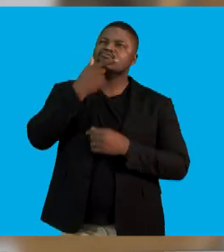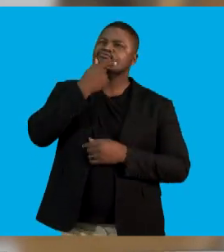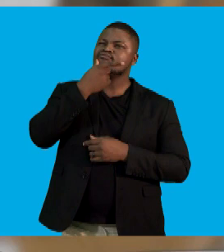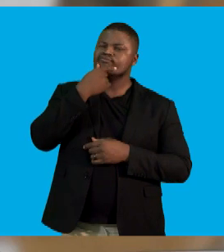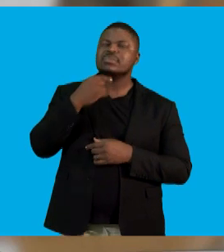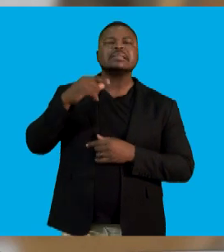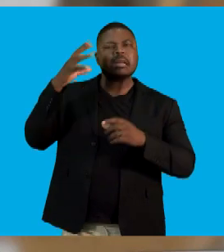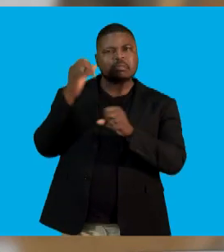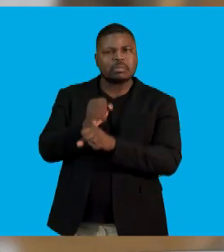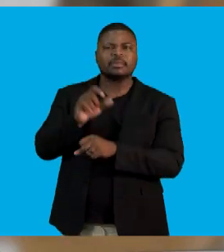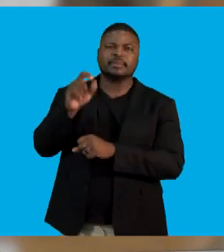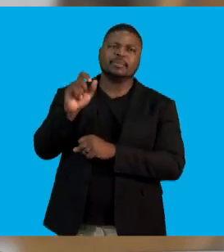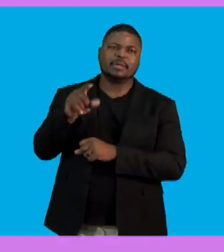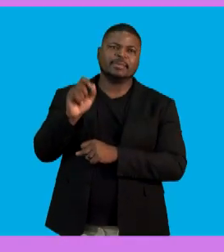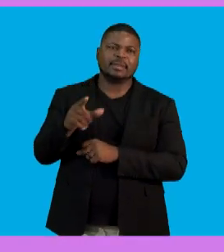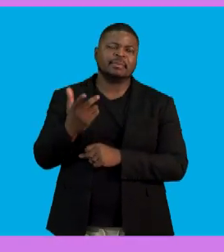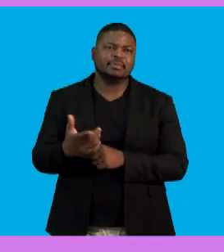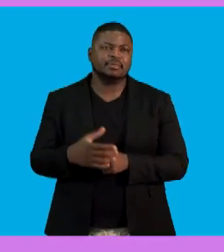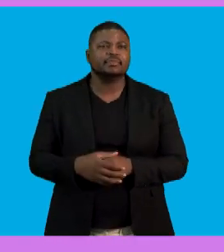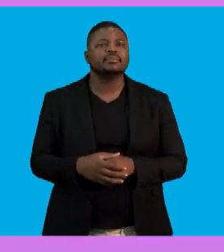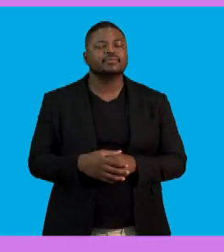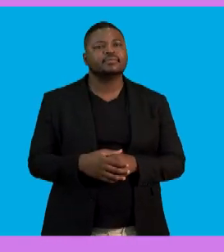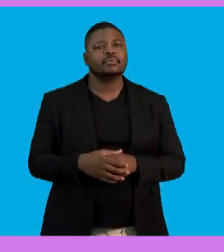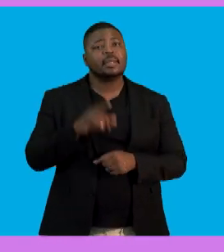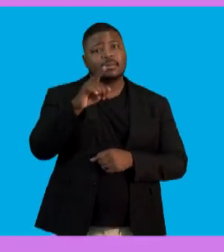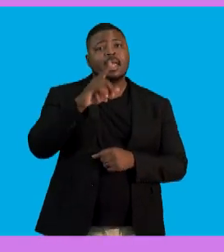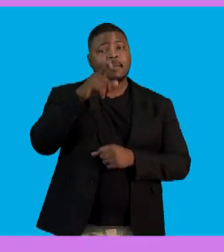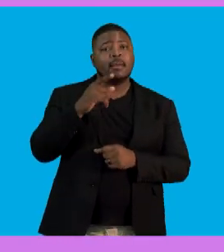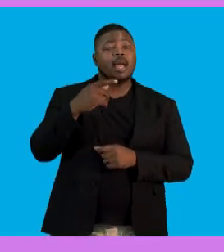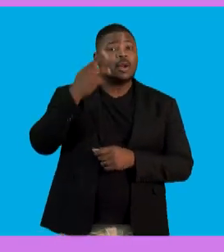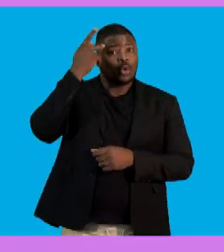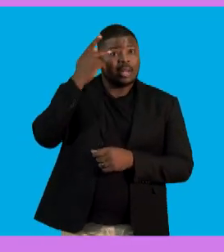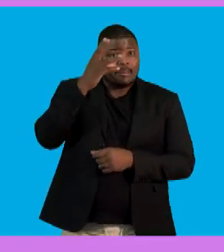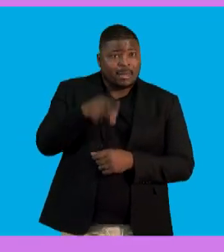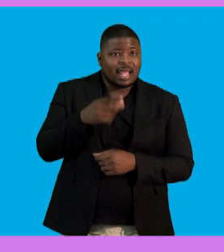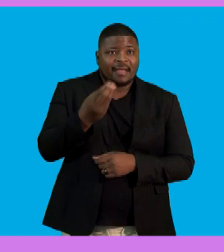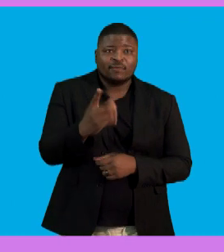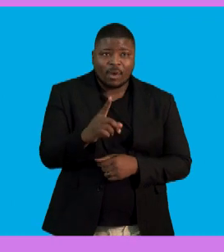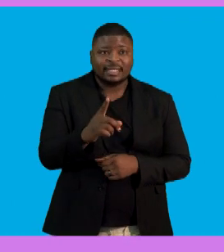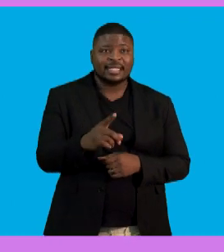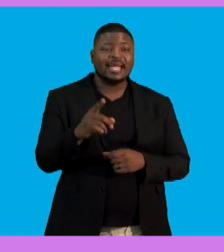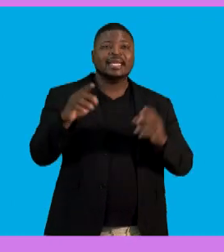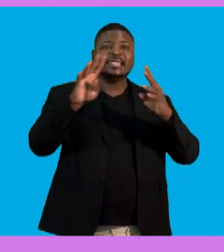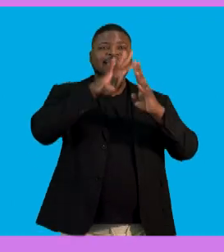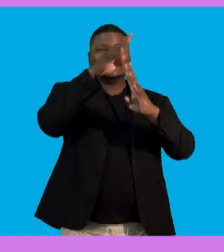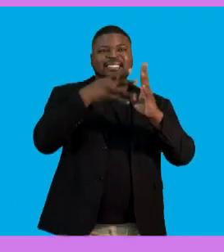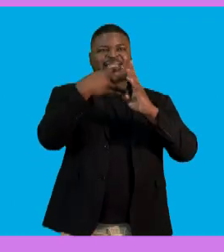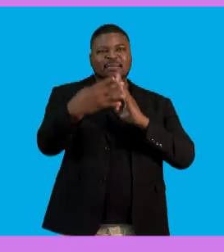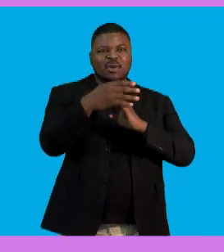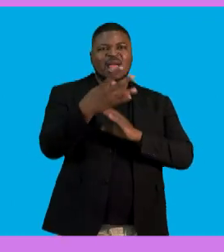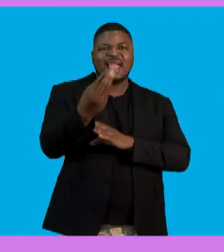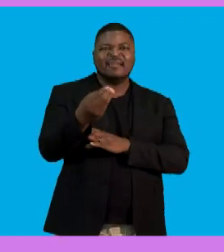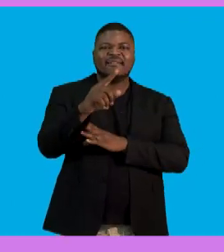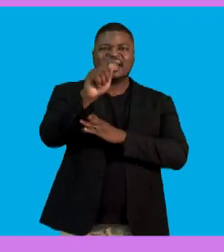everything back in, or teaches it to you. Let's see what we need to look at. You should be able to draw tally tables, there's that word, and group